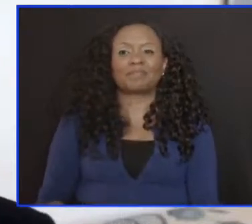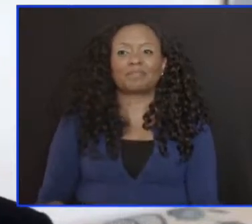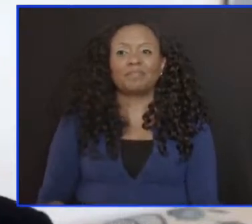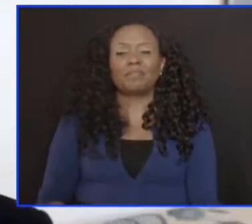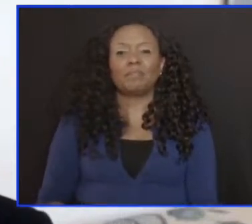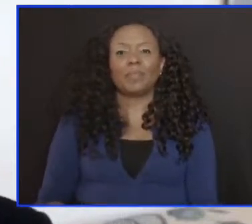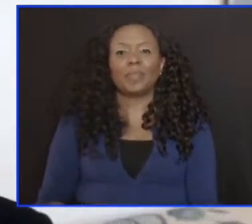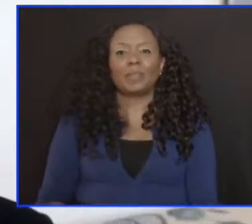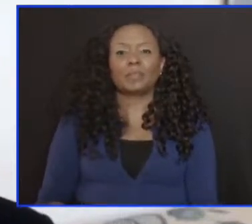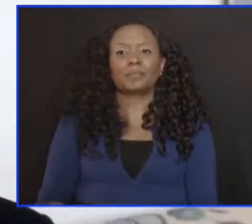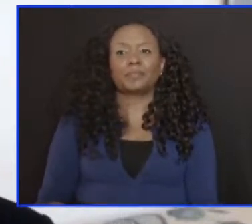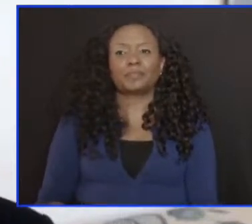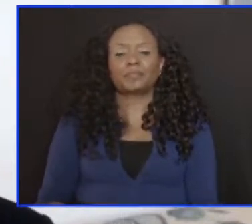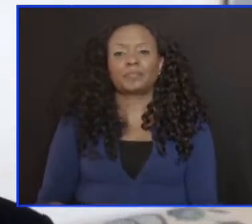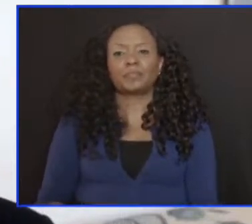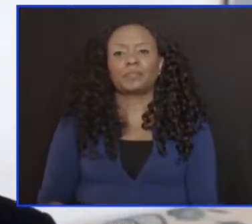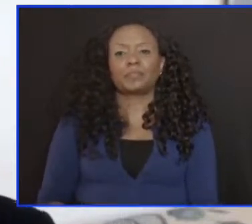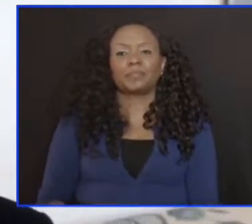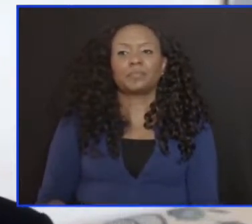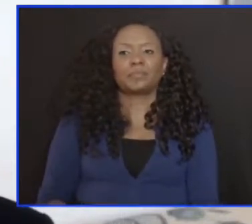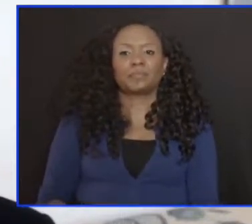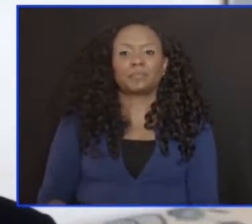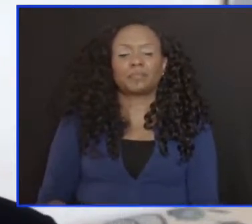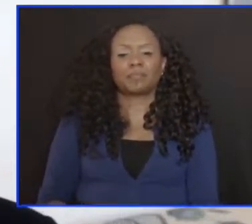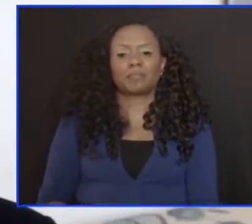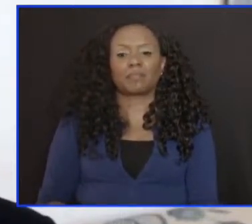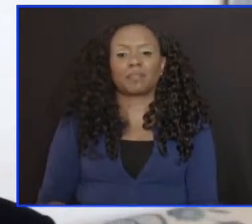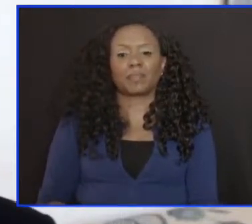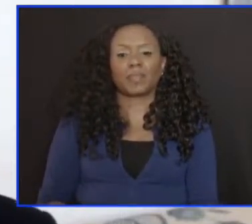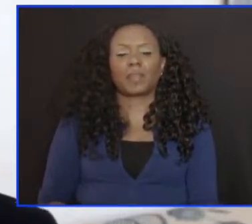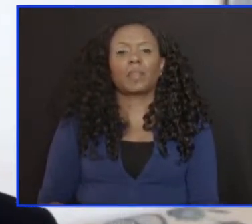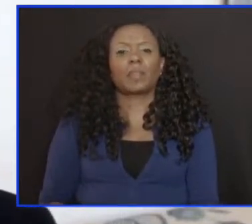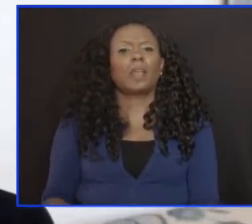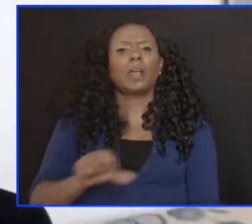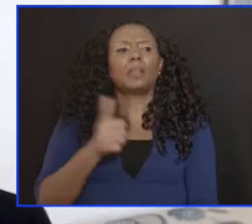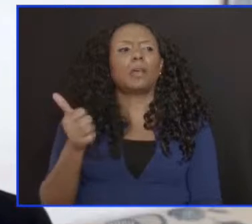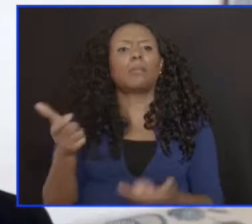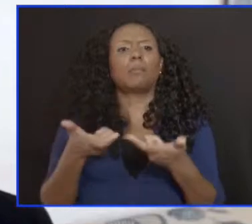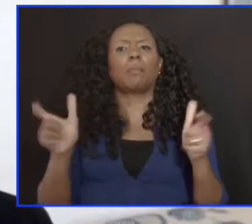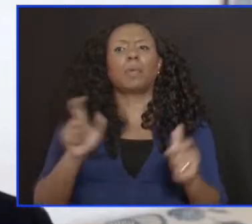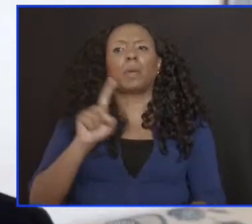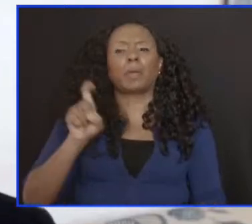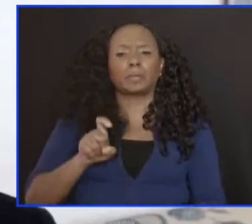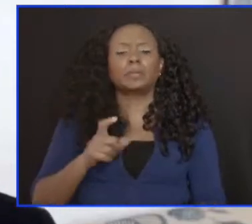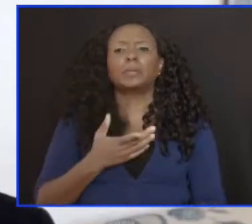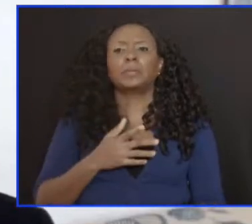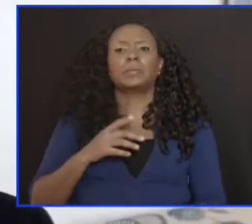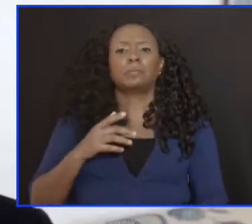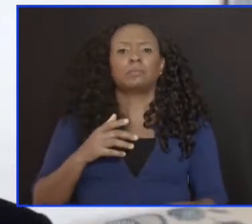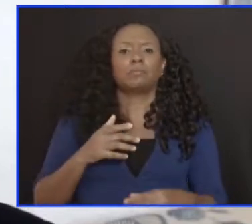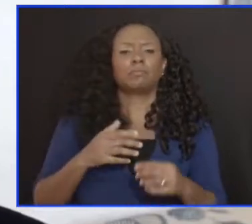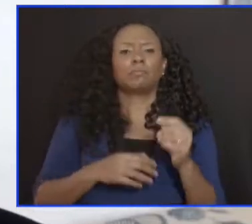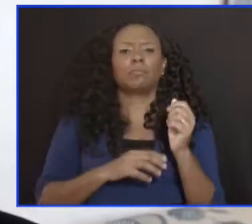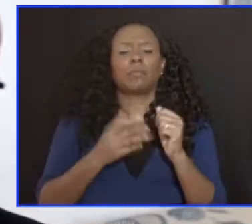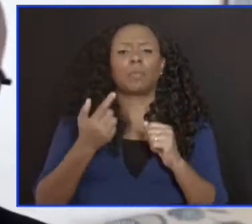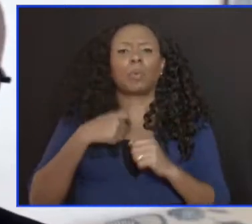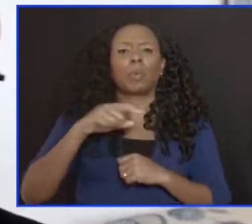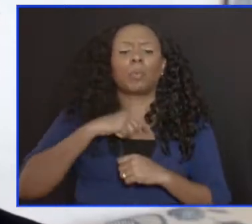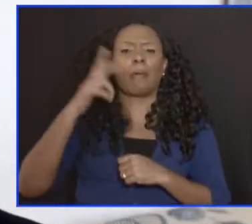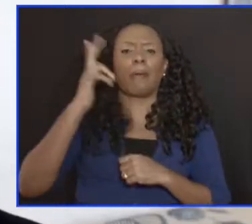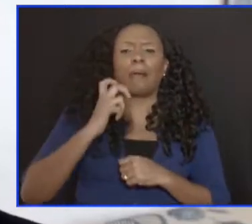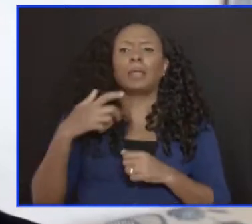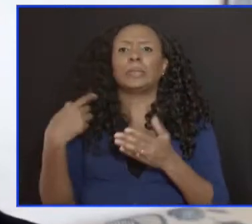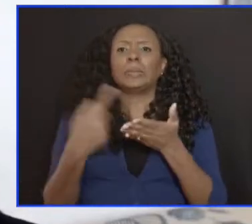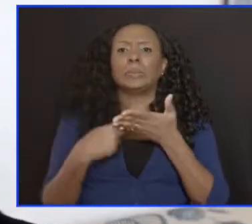I expect many of the people, even the press, will have is this change. We've heard so much